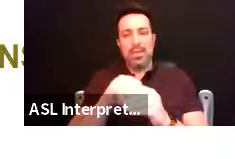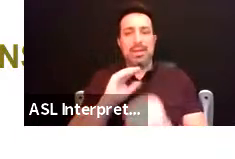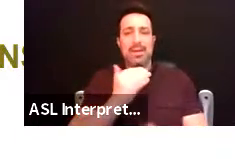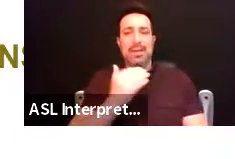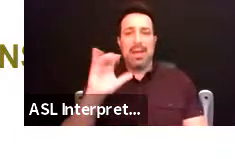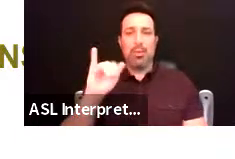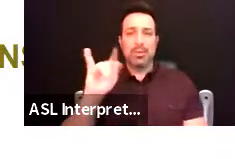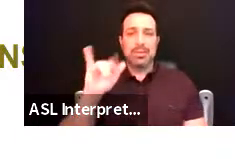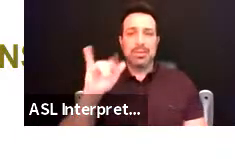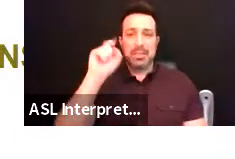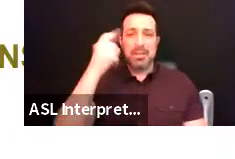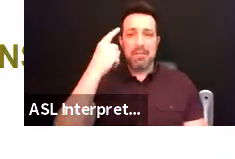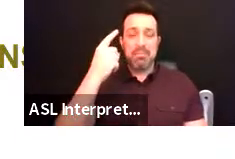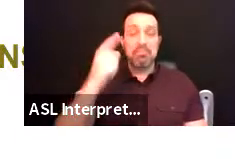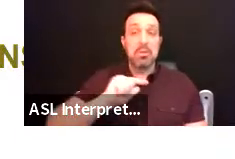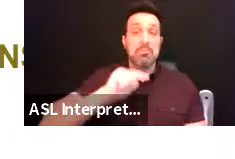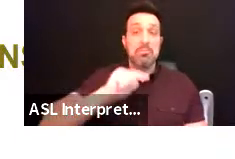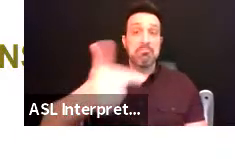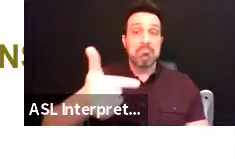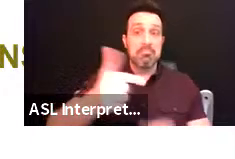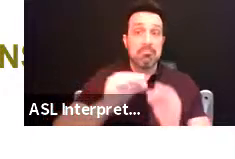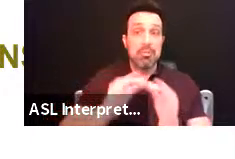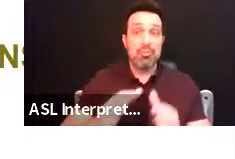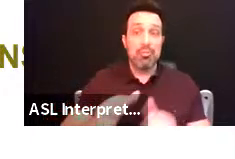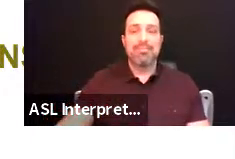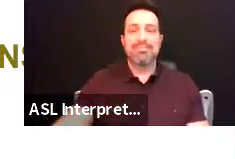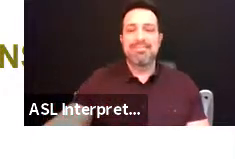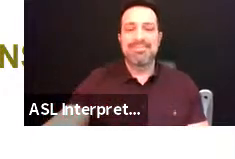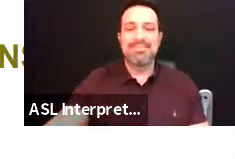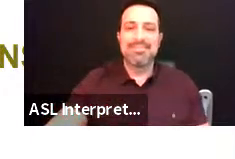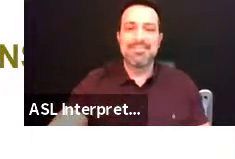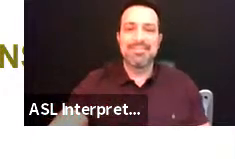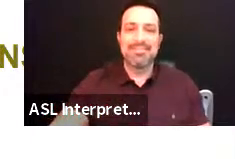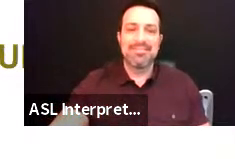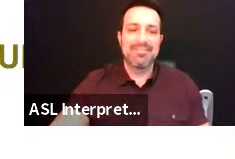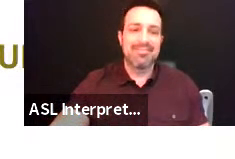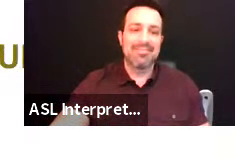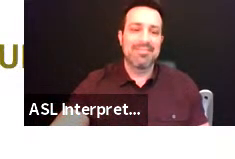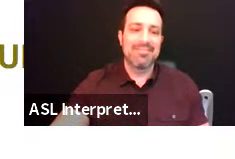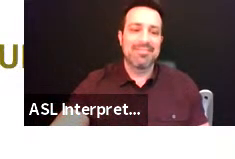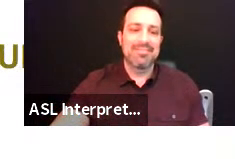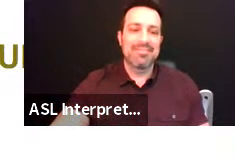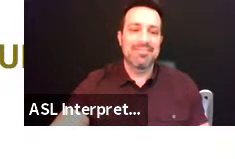city government. All right, next slide.